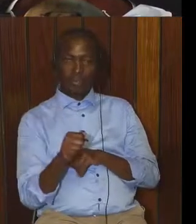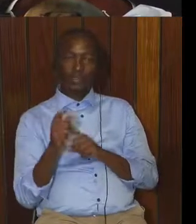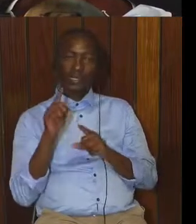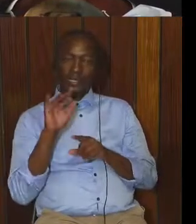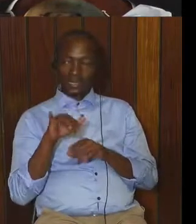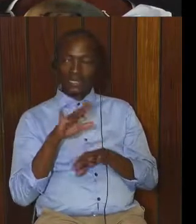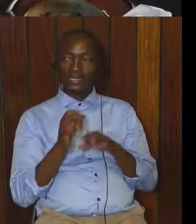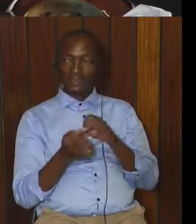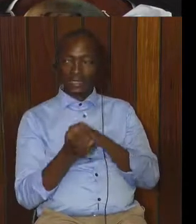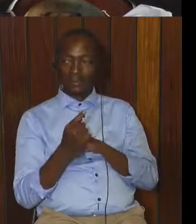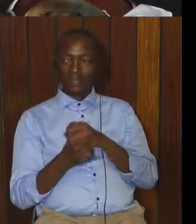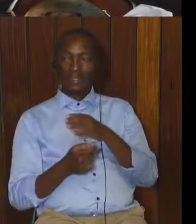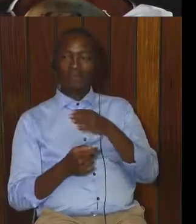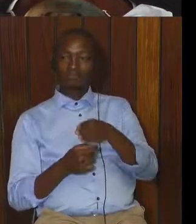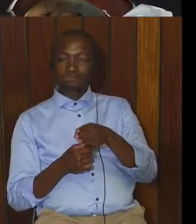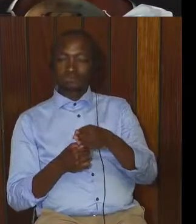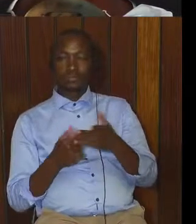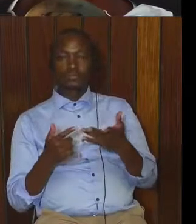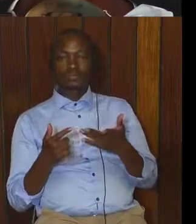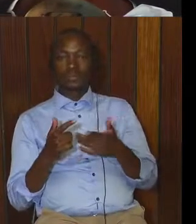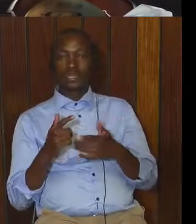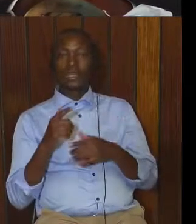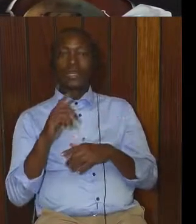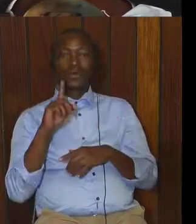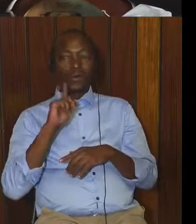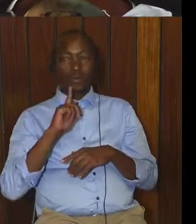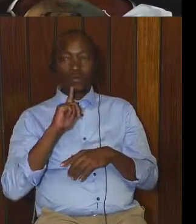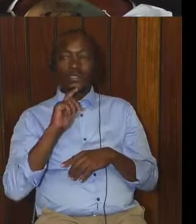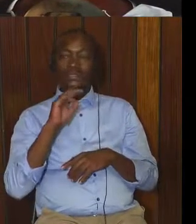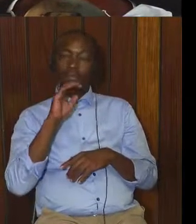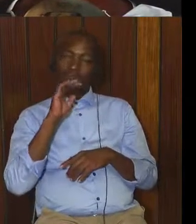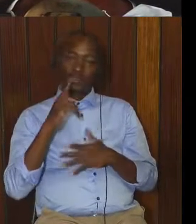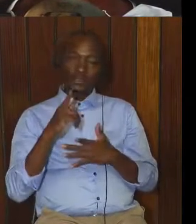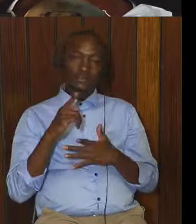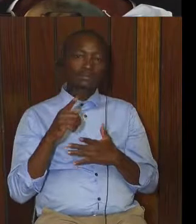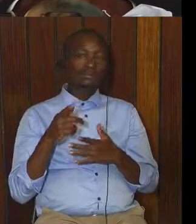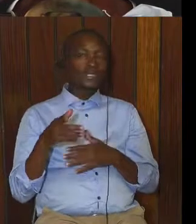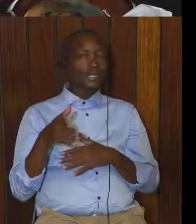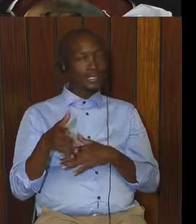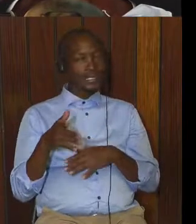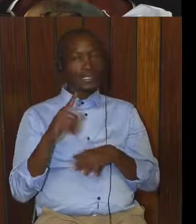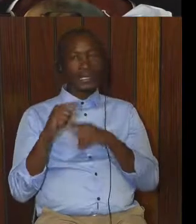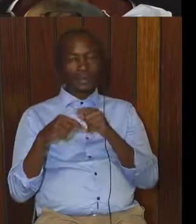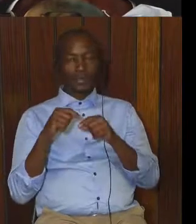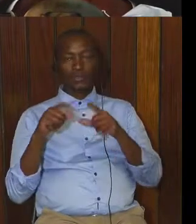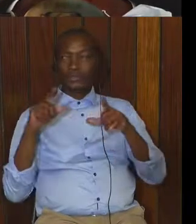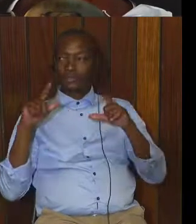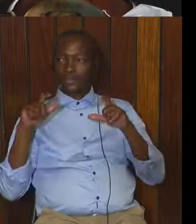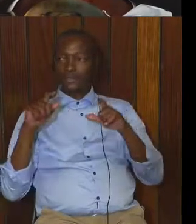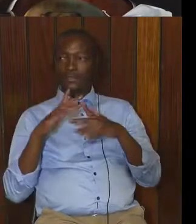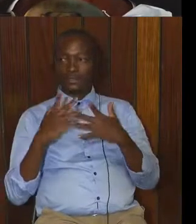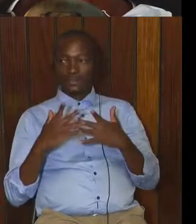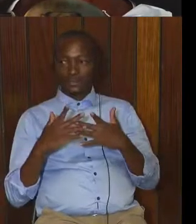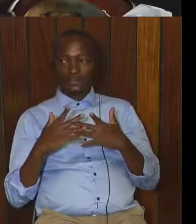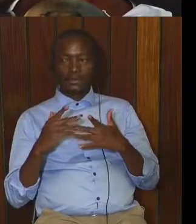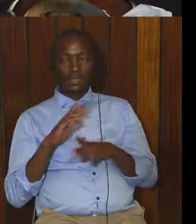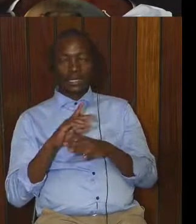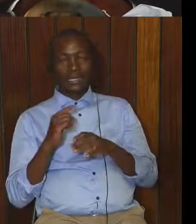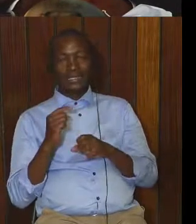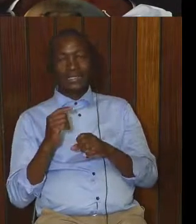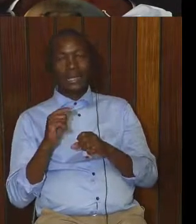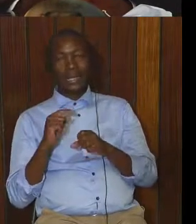they are on site. Every morning we are monitoring in terms of the pictures and in terms of the